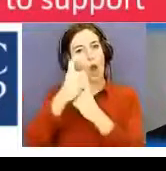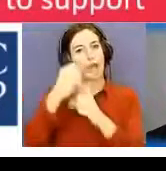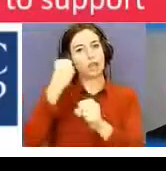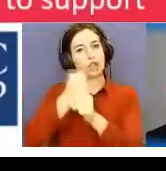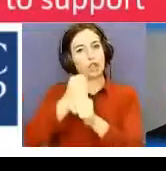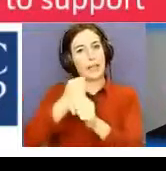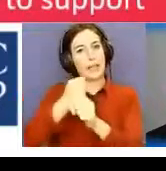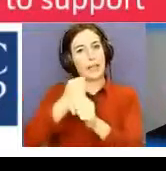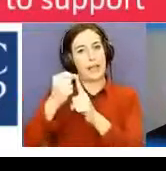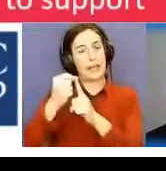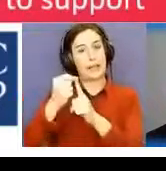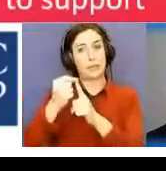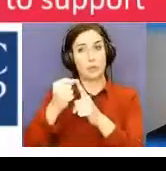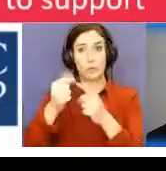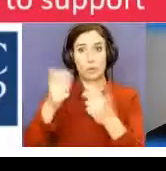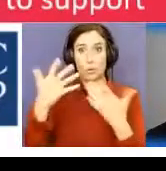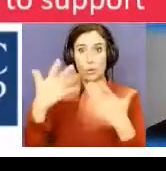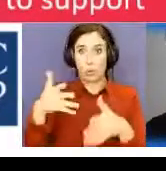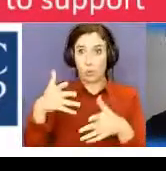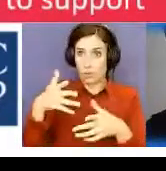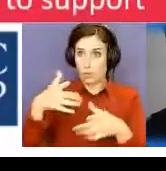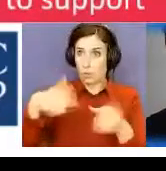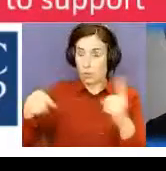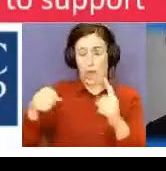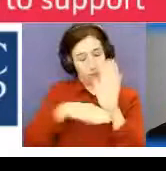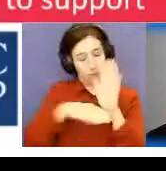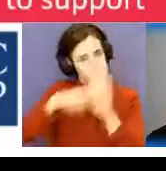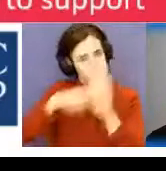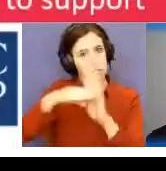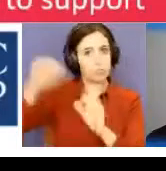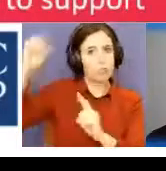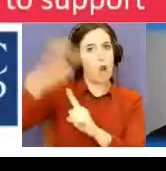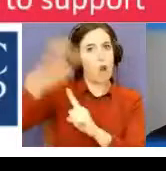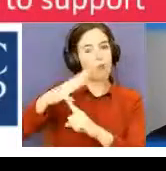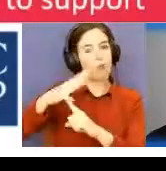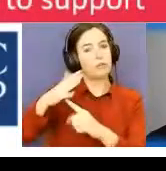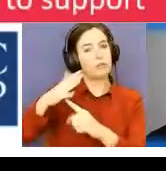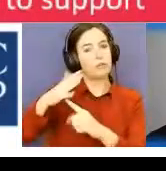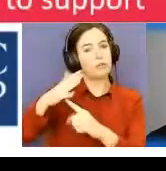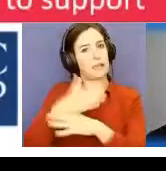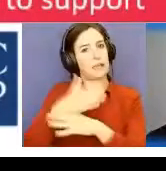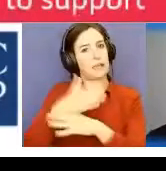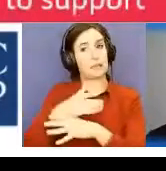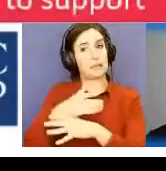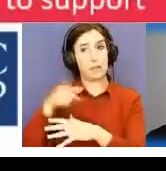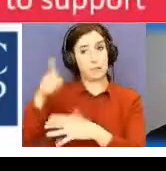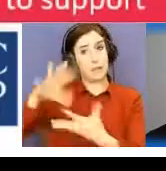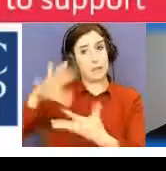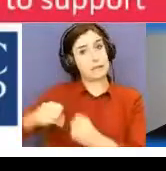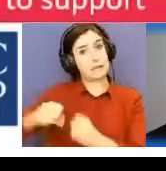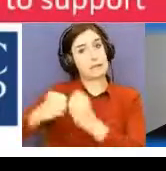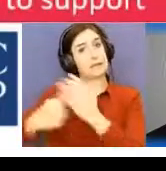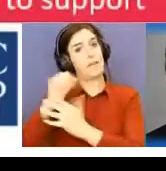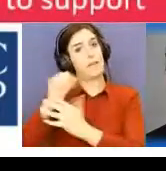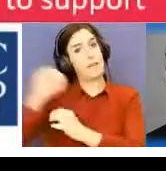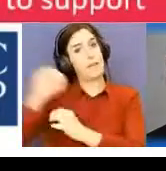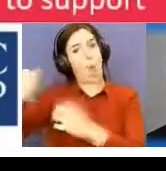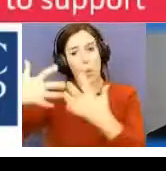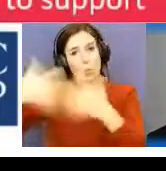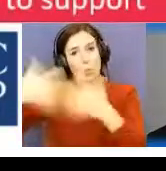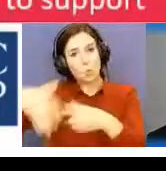work that they do. So they've developed a physical activity toolkit, and they've also, one of the key things they've got is the Active